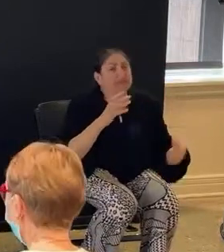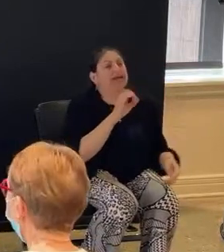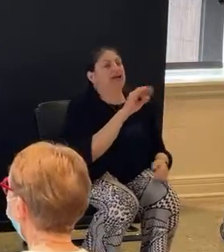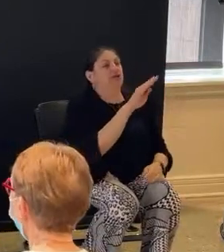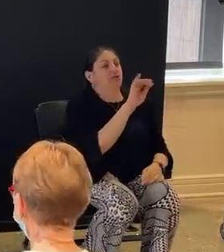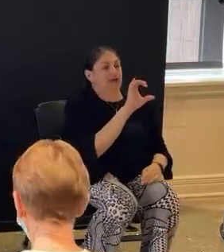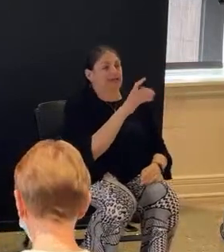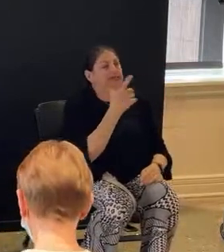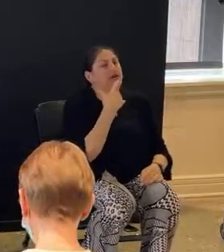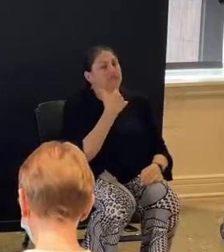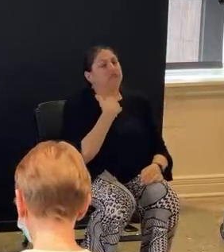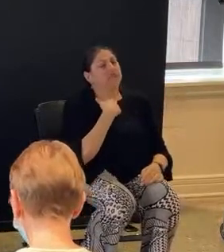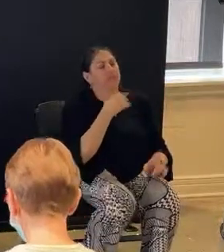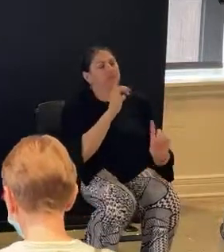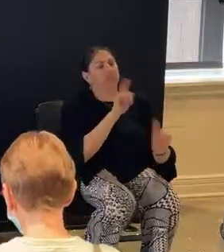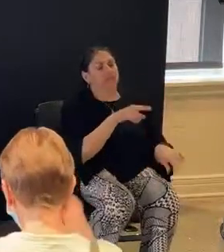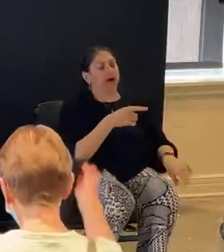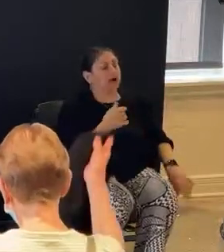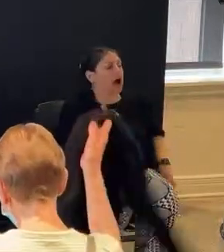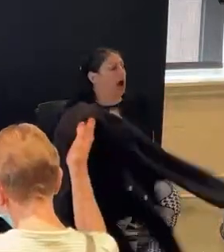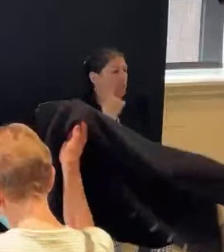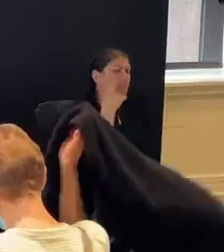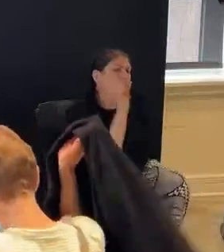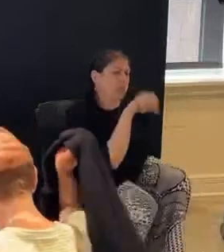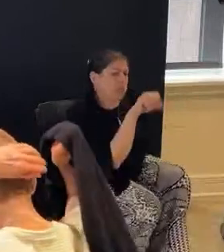turn. Absolutely. I think